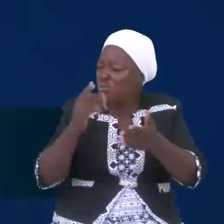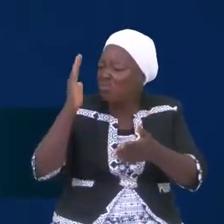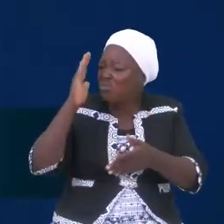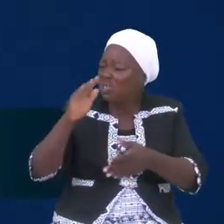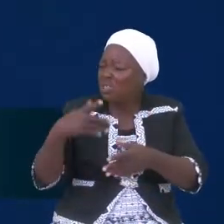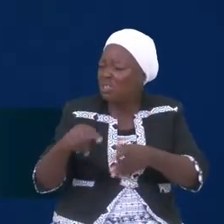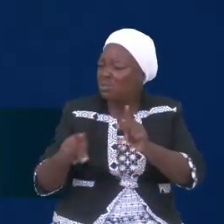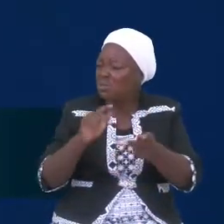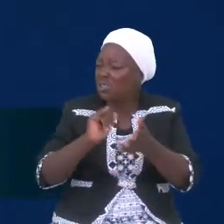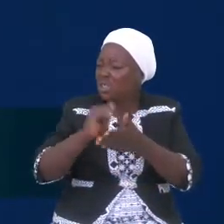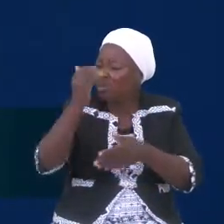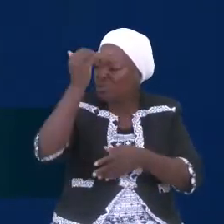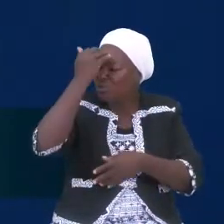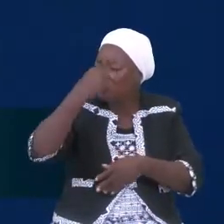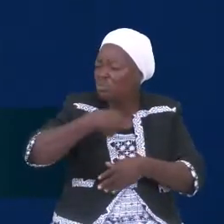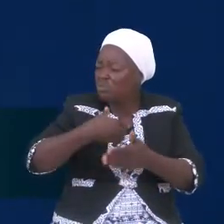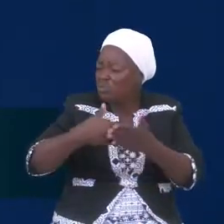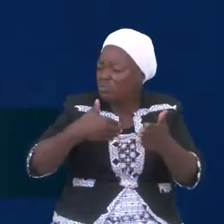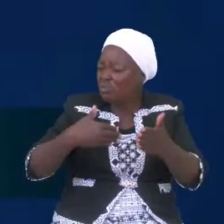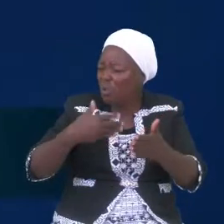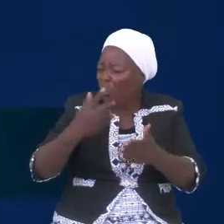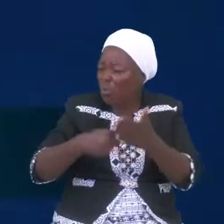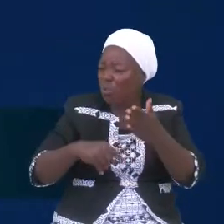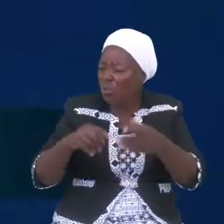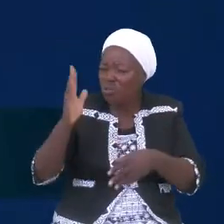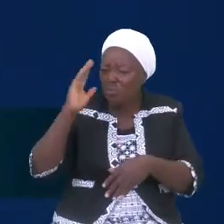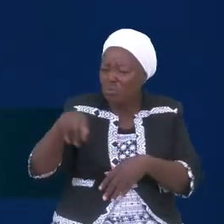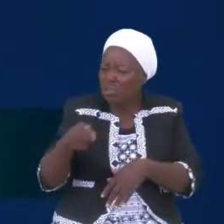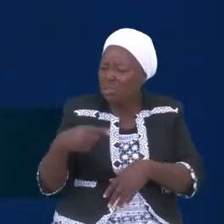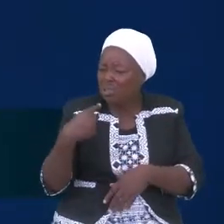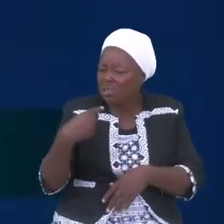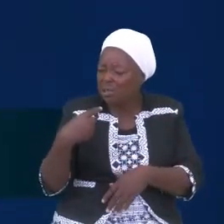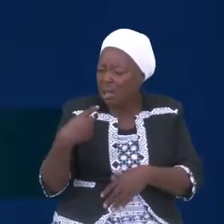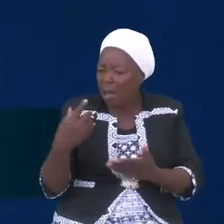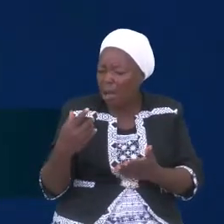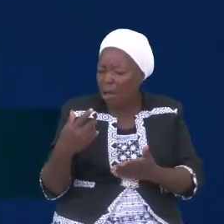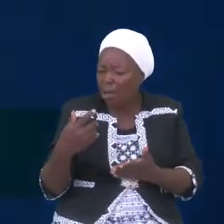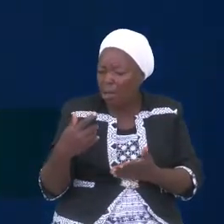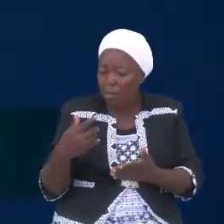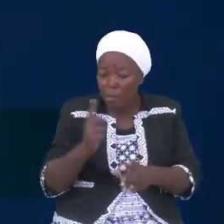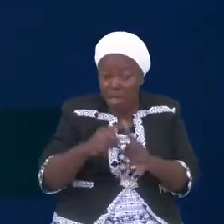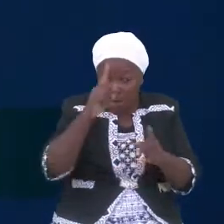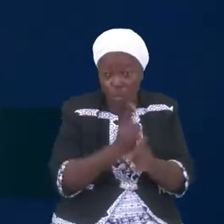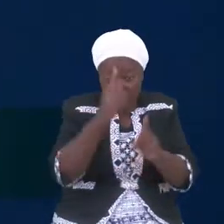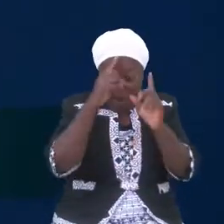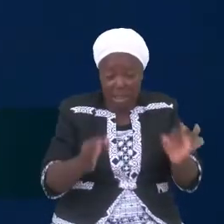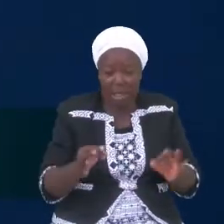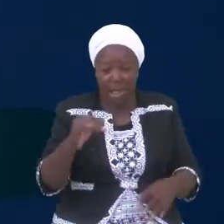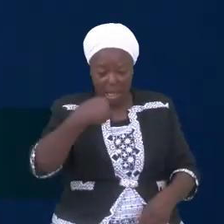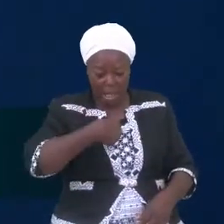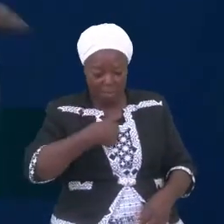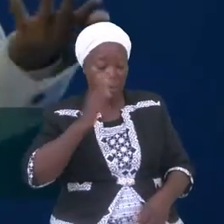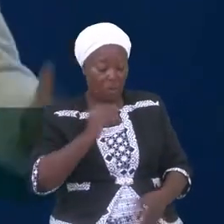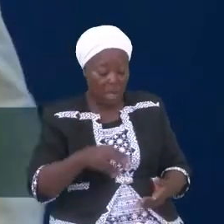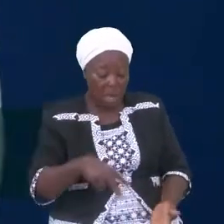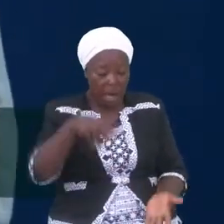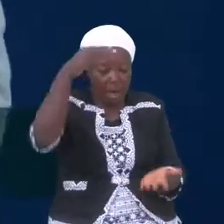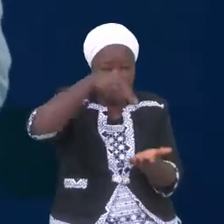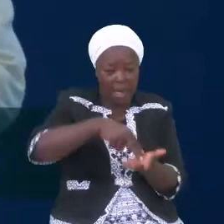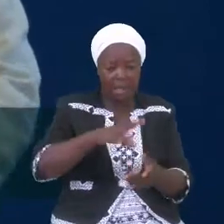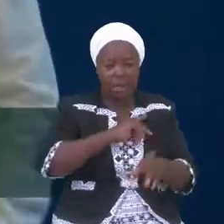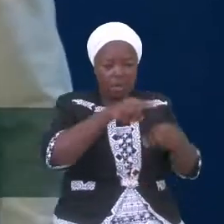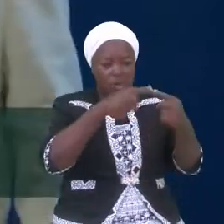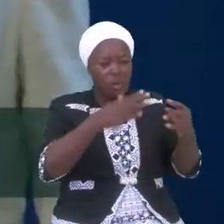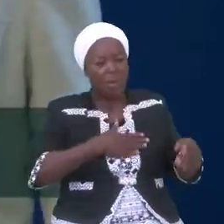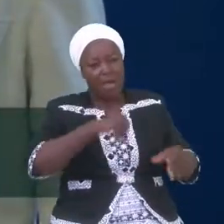what will they say. I will arise and go to my Father, and I will say unto him,